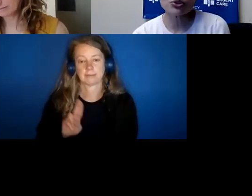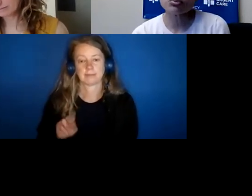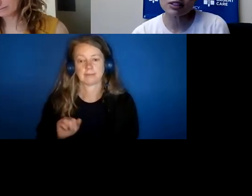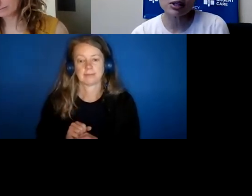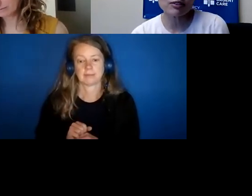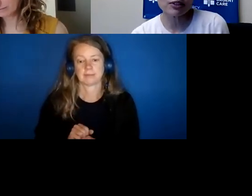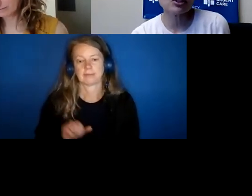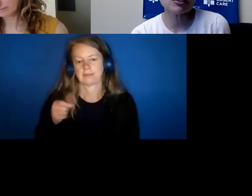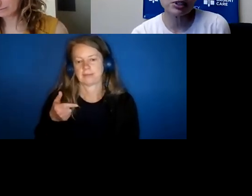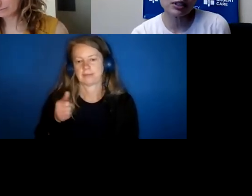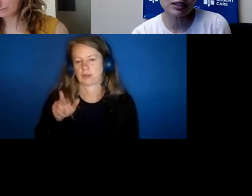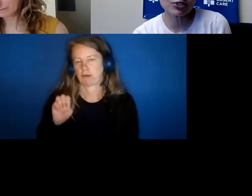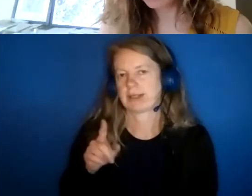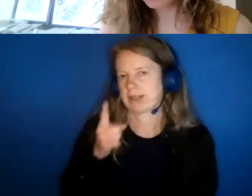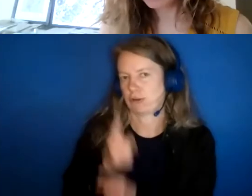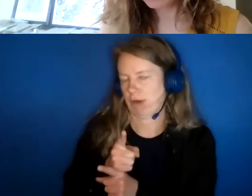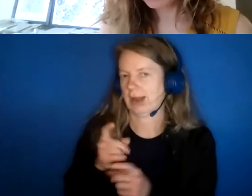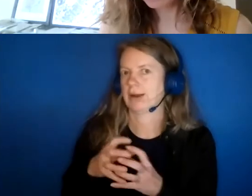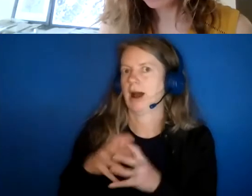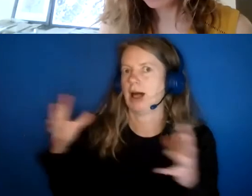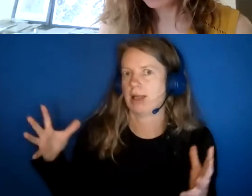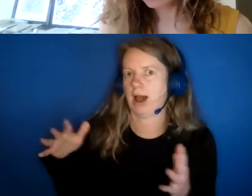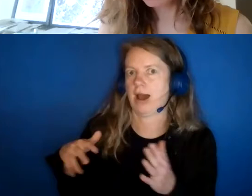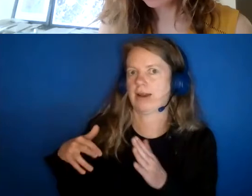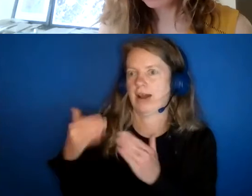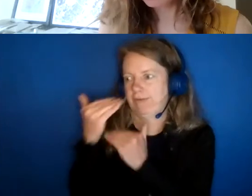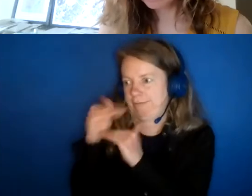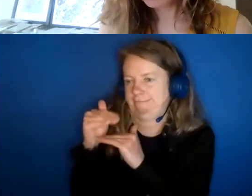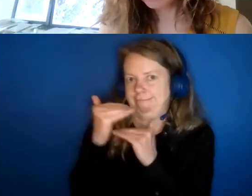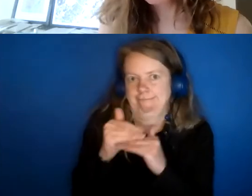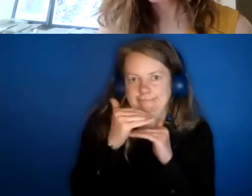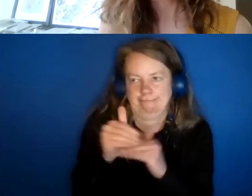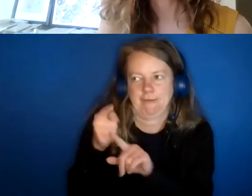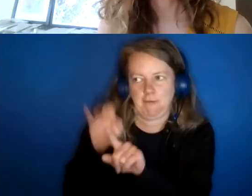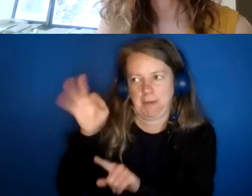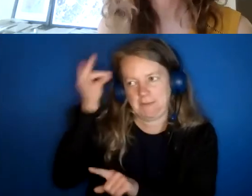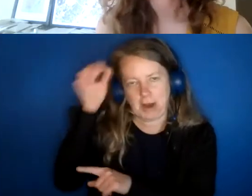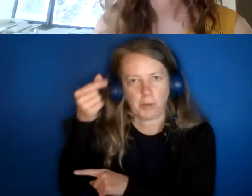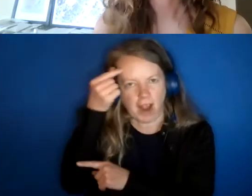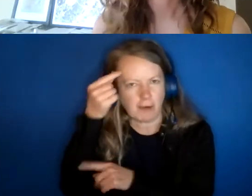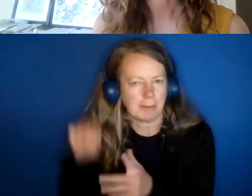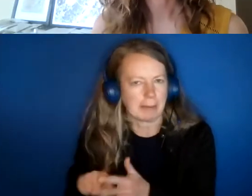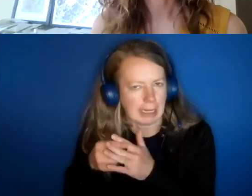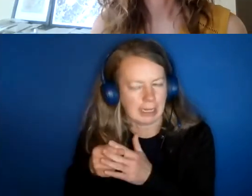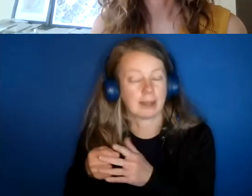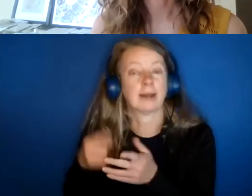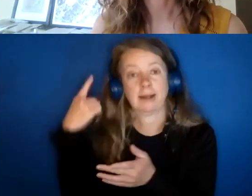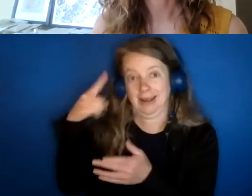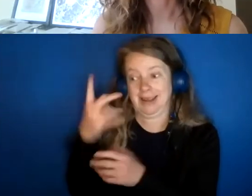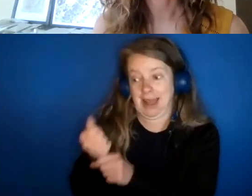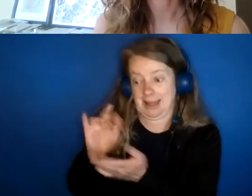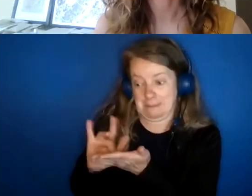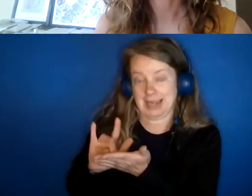restrictions, placed by the federal government initially so that they could get the medications to the people who needed it the